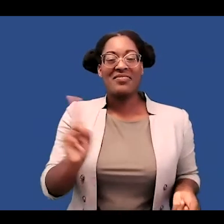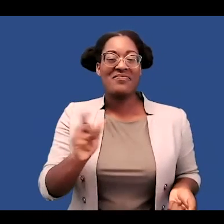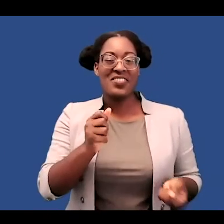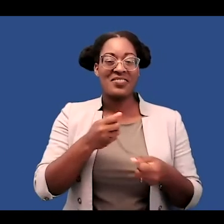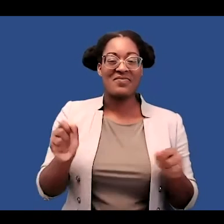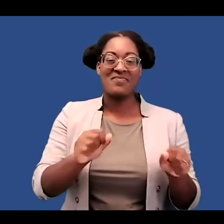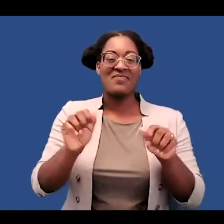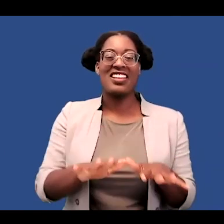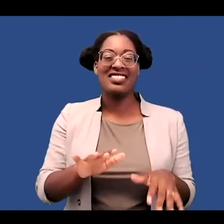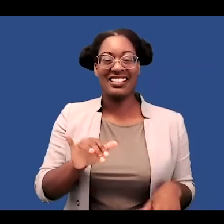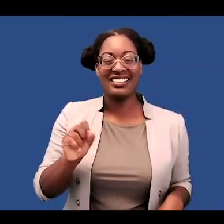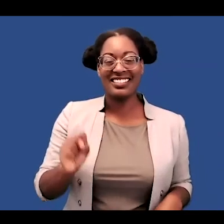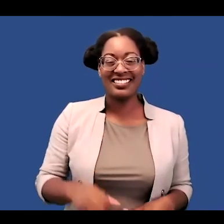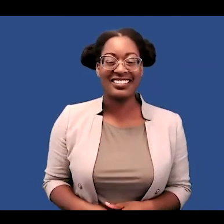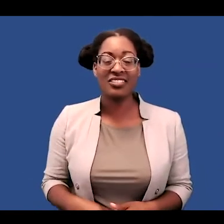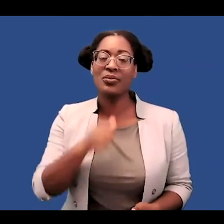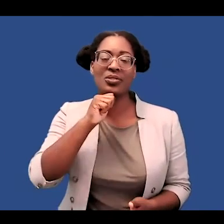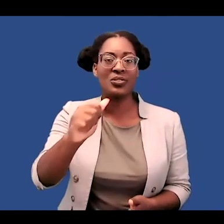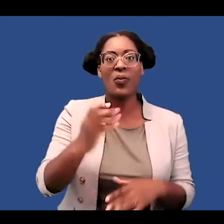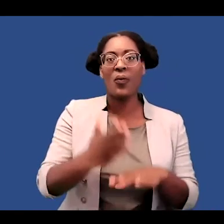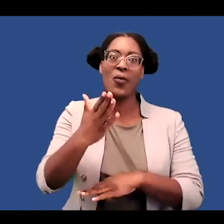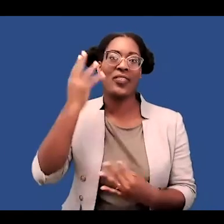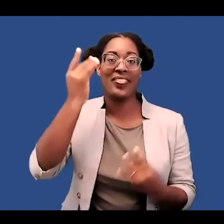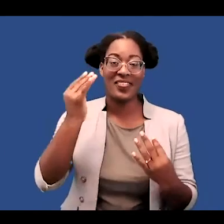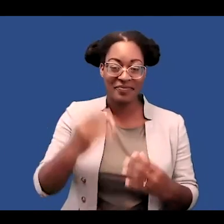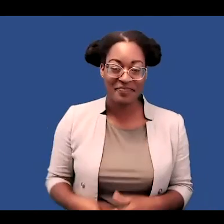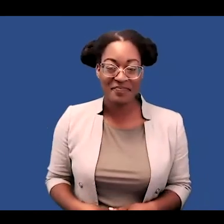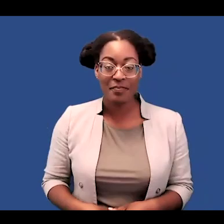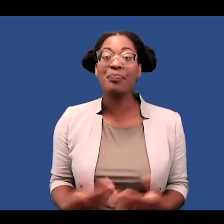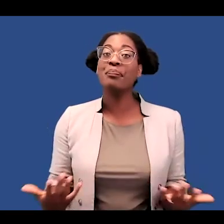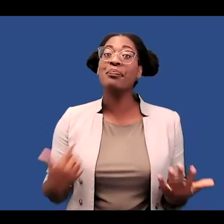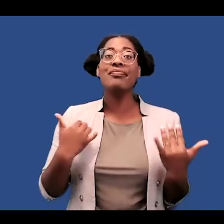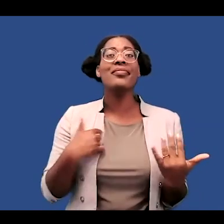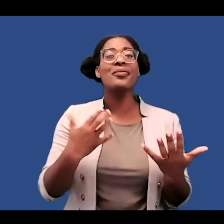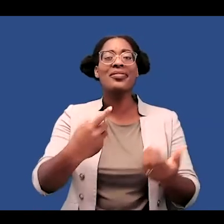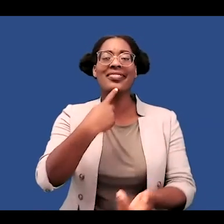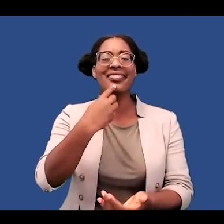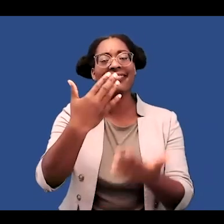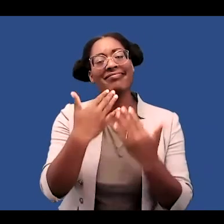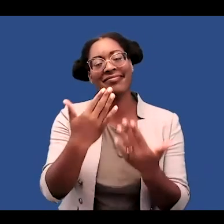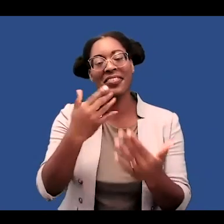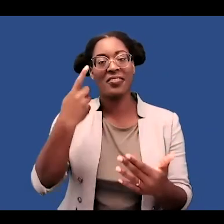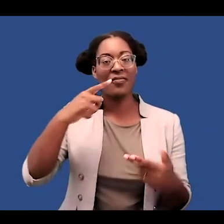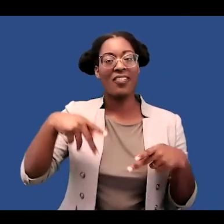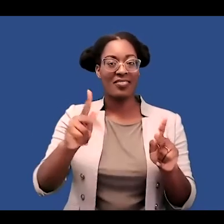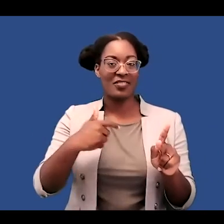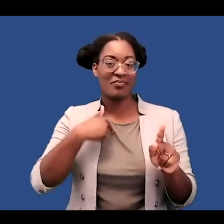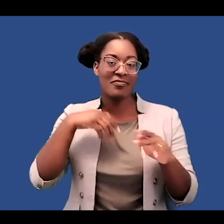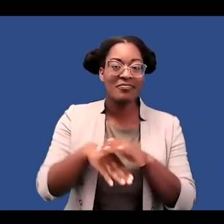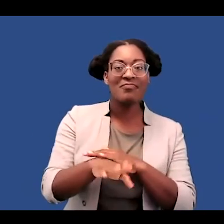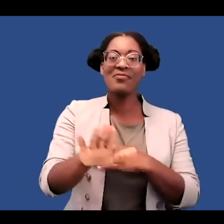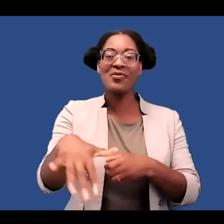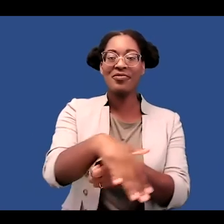lies, okay? Don't overthink this at all. I want to give thanks for allowing me to come into your space to be able to share such a beautiful gift